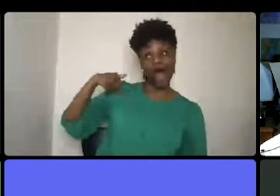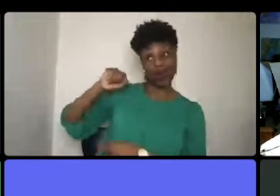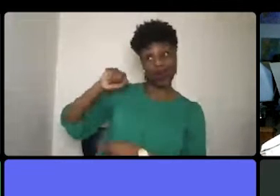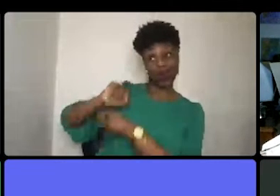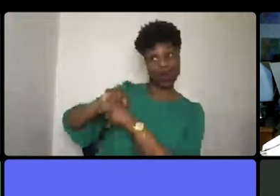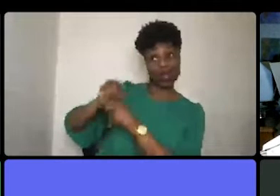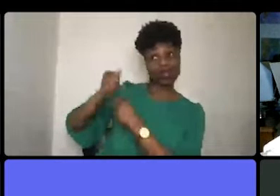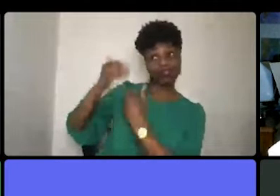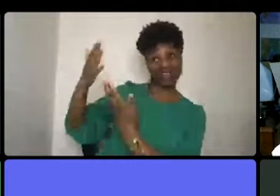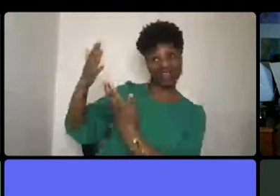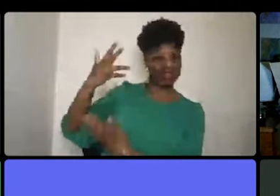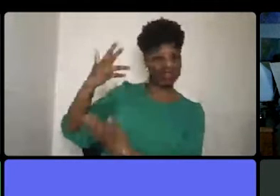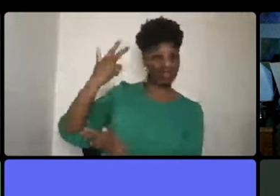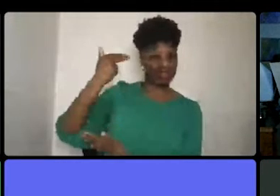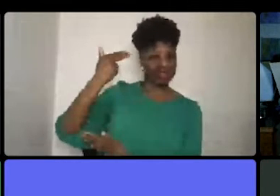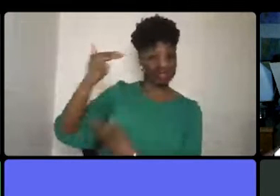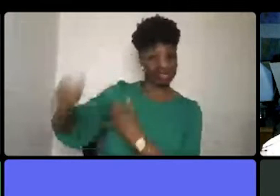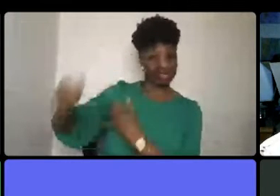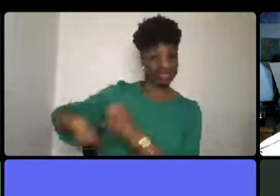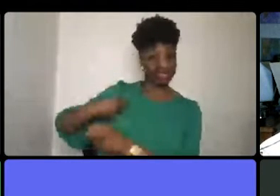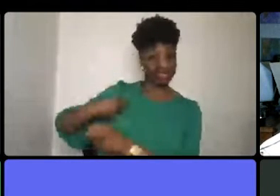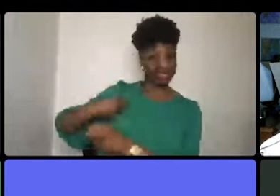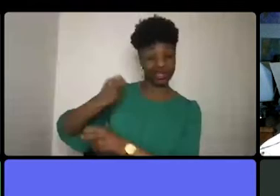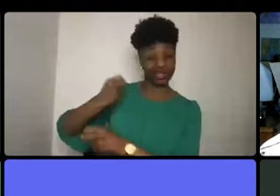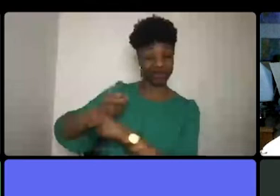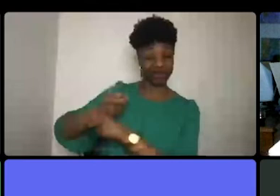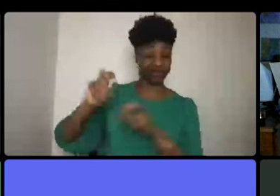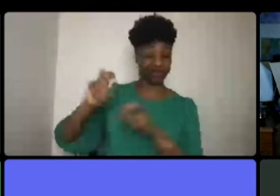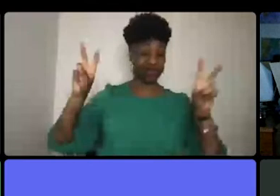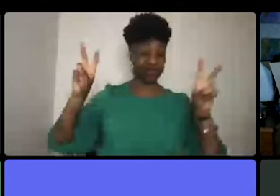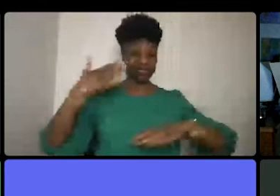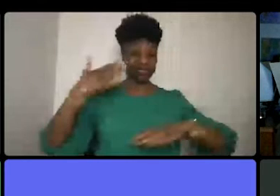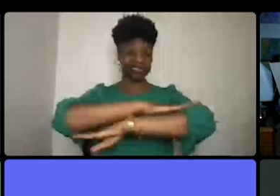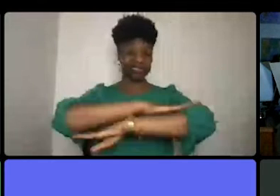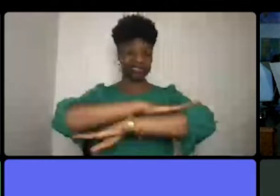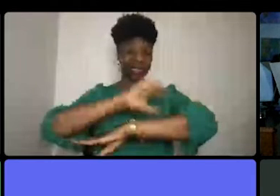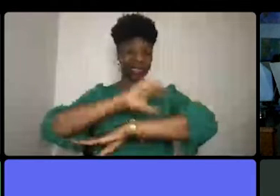that's great. And at the time I think I came in when I was